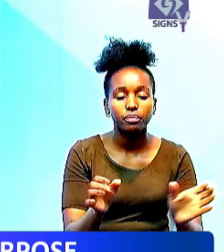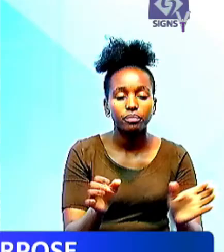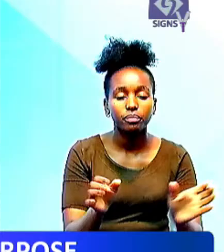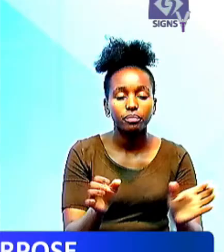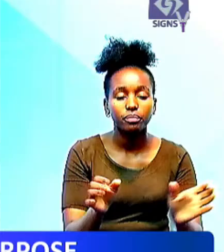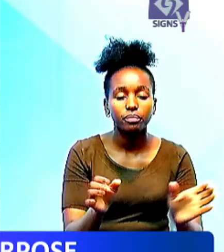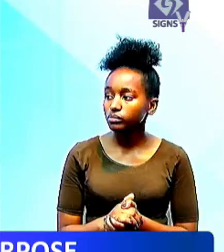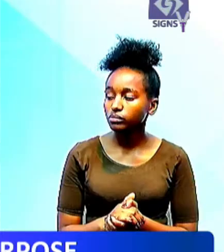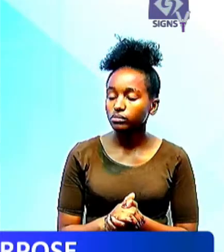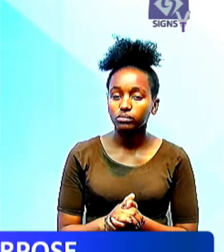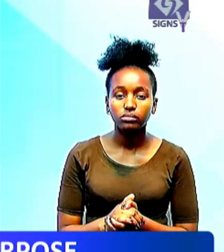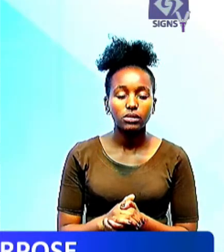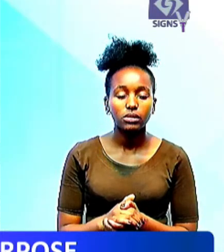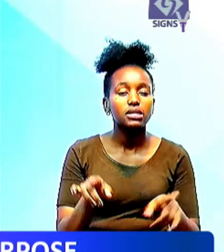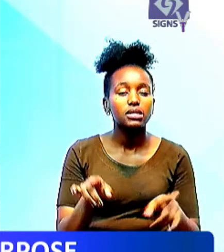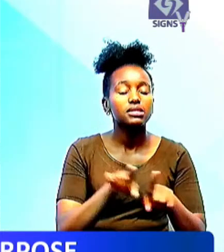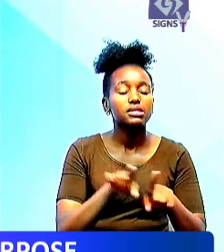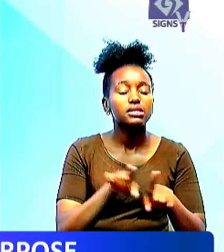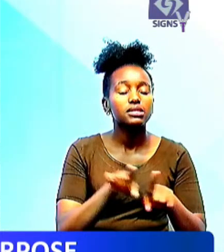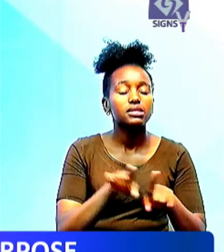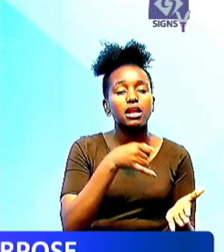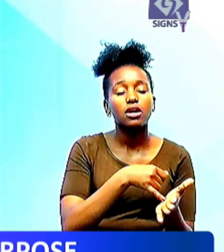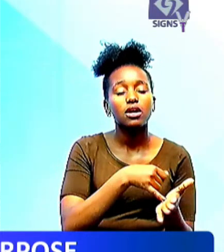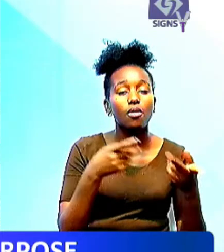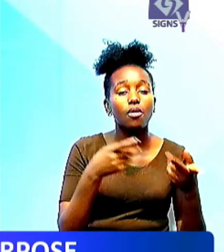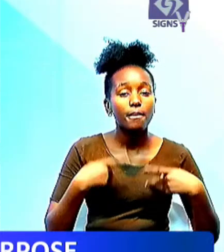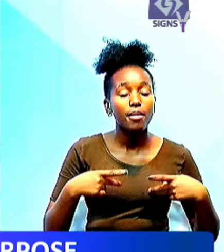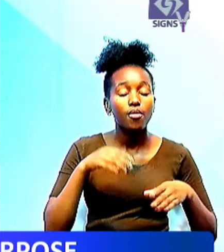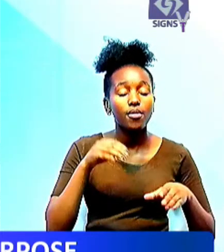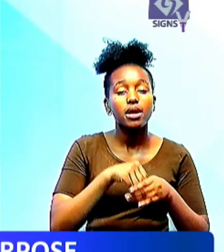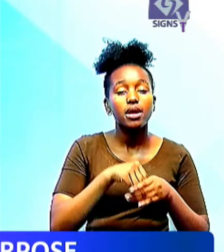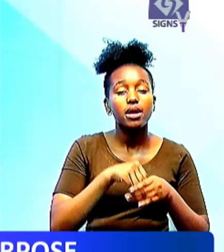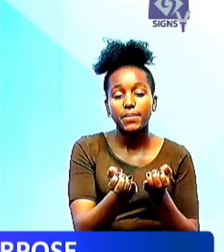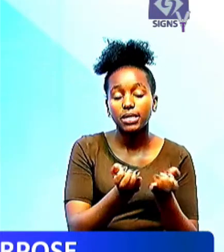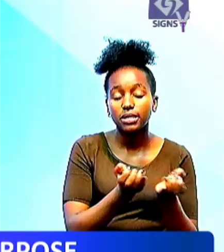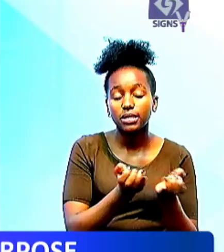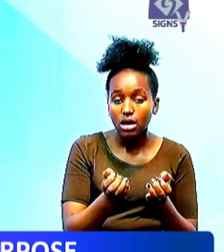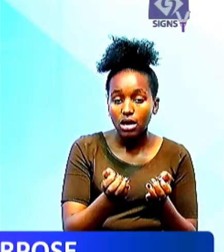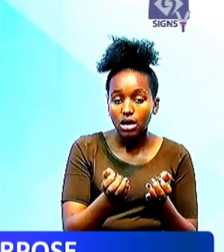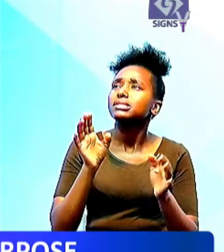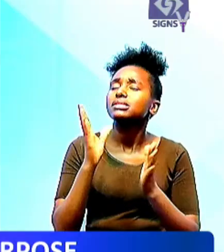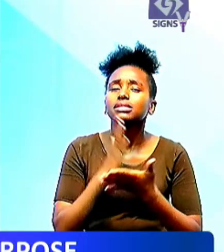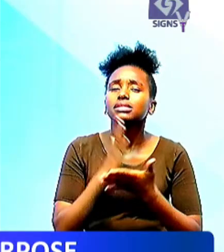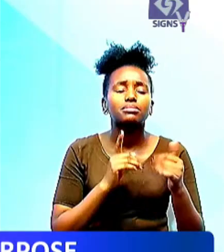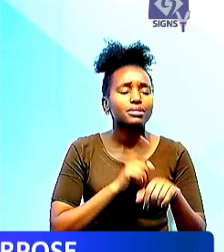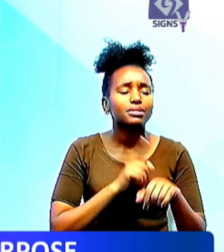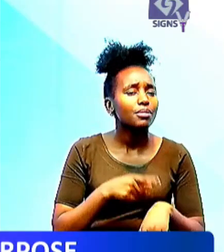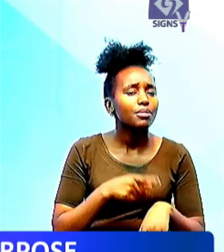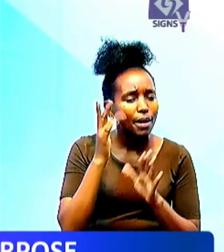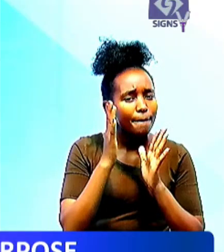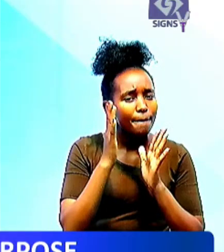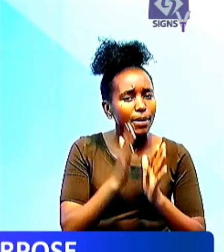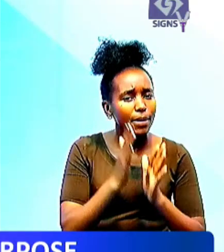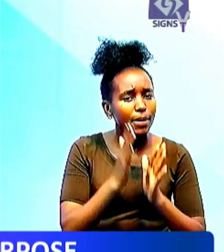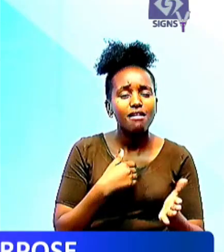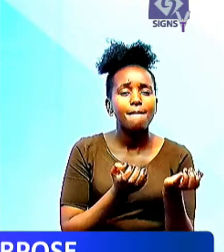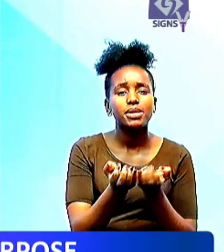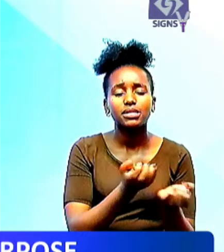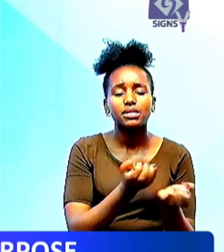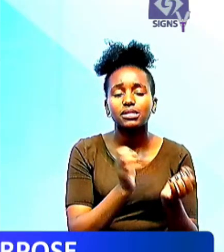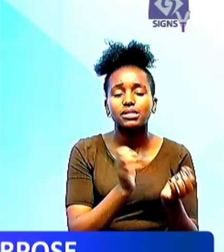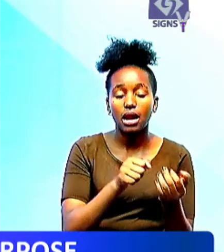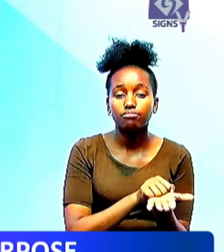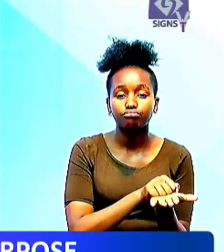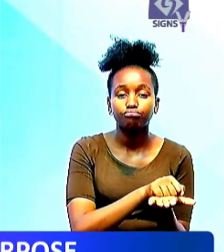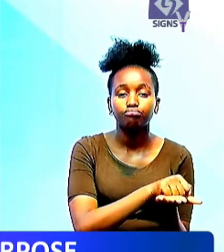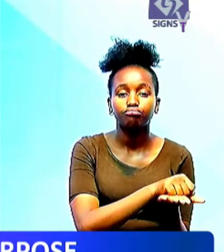And including the people in the business. Of course, you find someone has a business, maybe is in printing. What else can they offer?